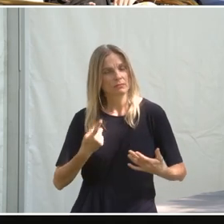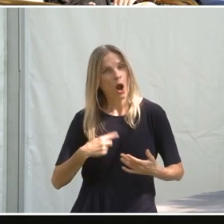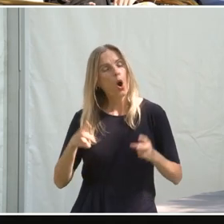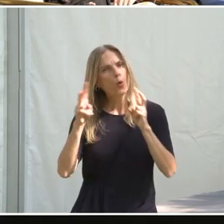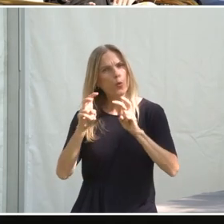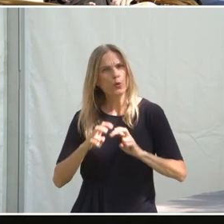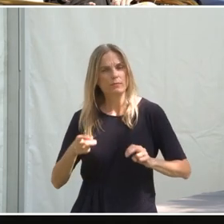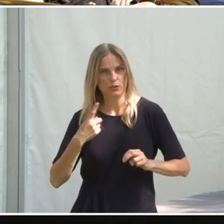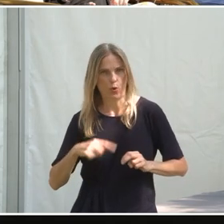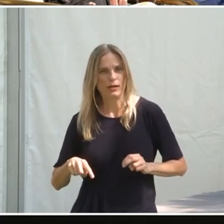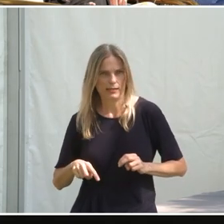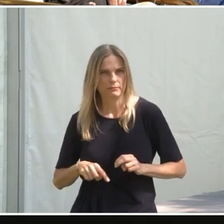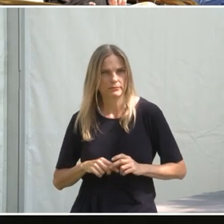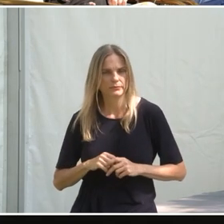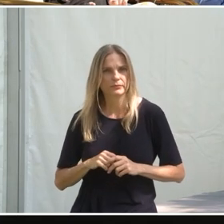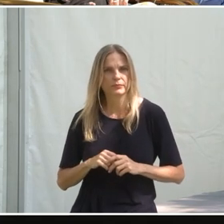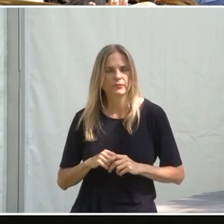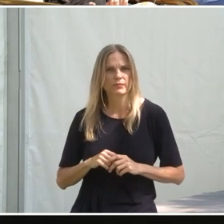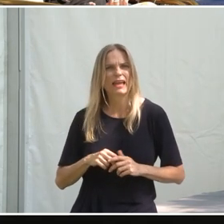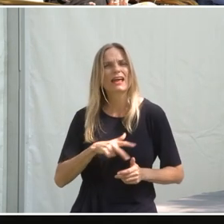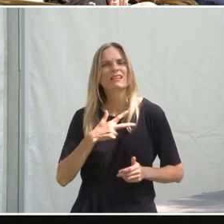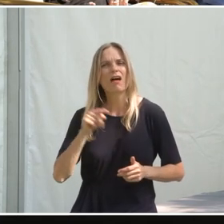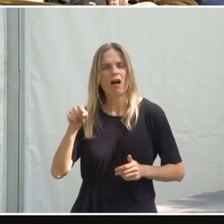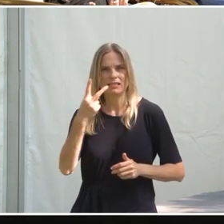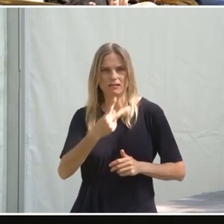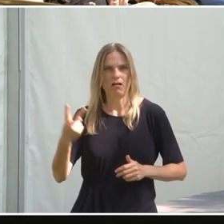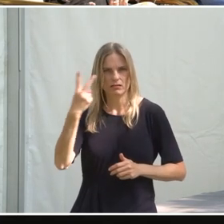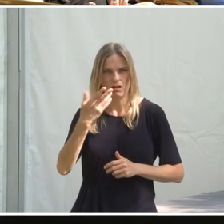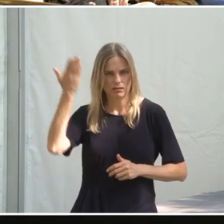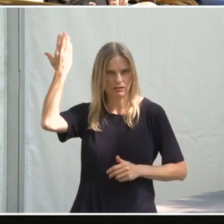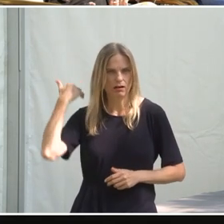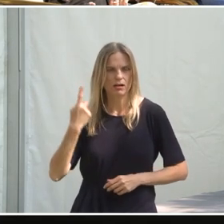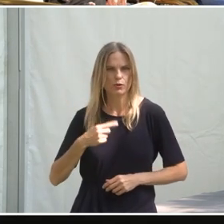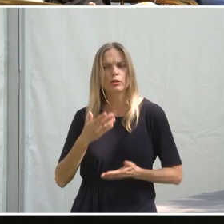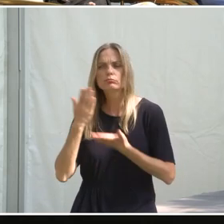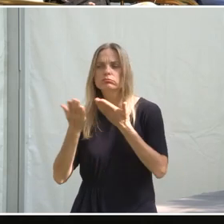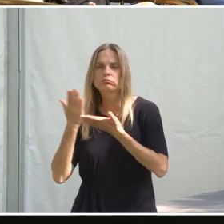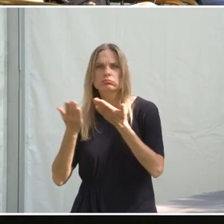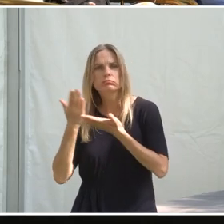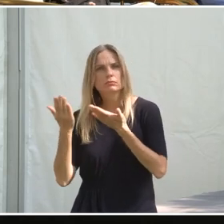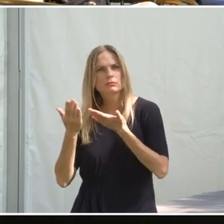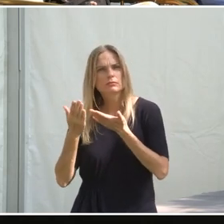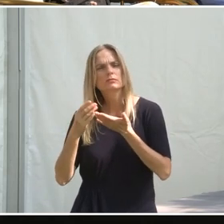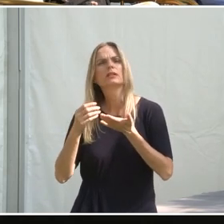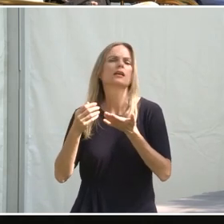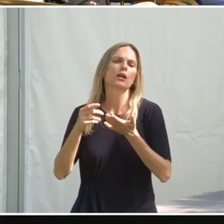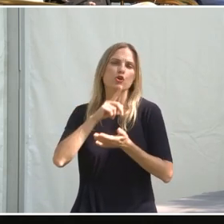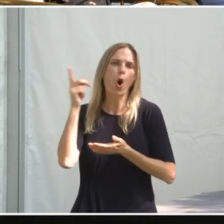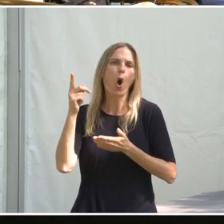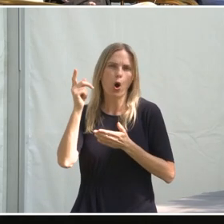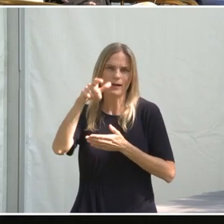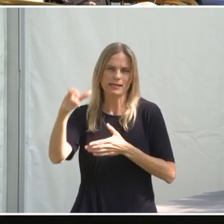research with a big foundation in Denmark 2 years ago when we asked a representative sample of young people